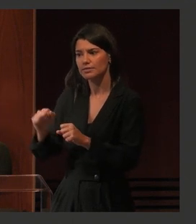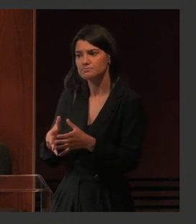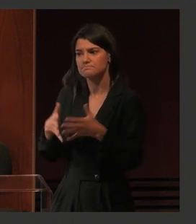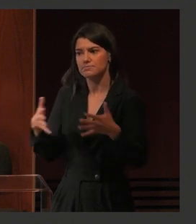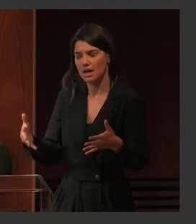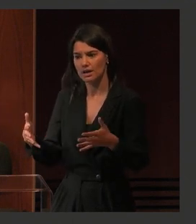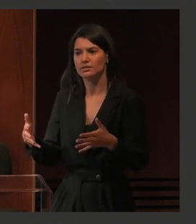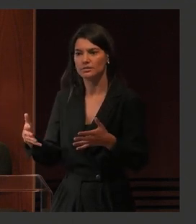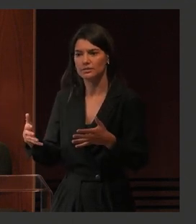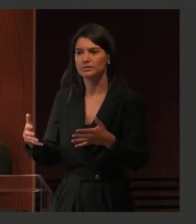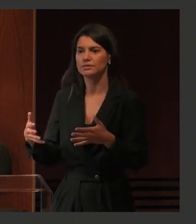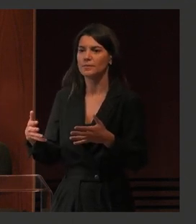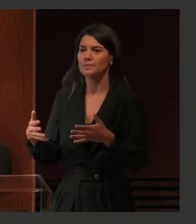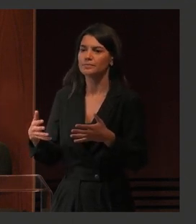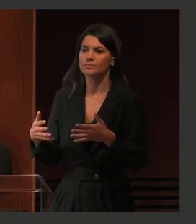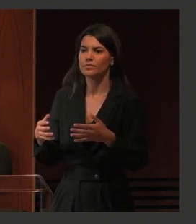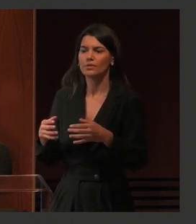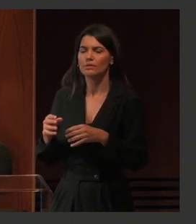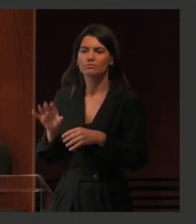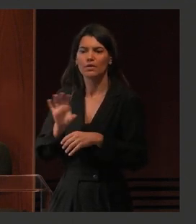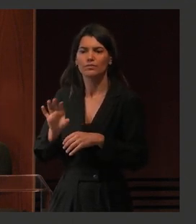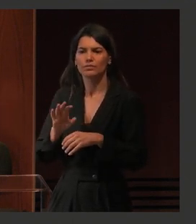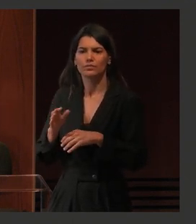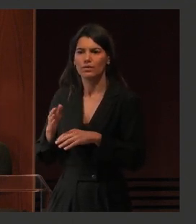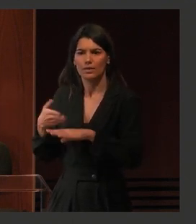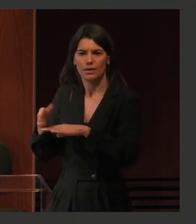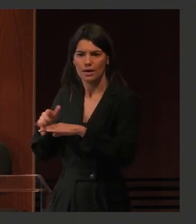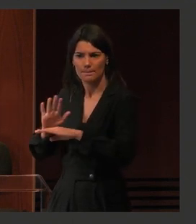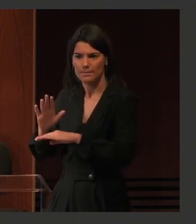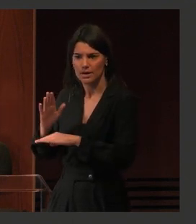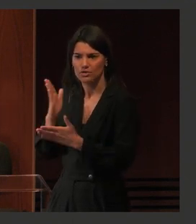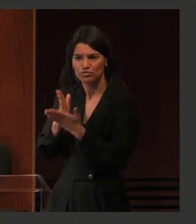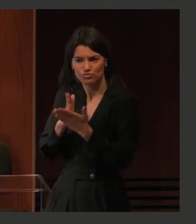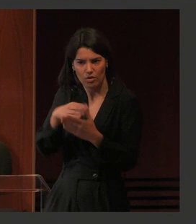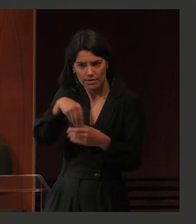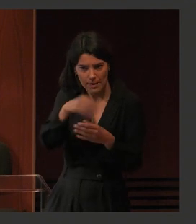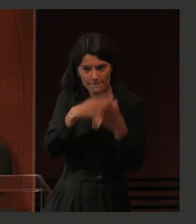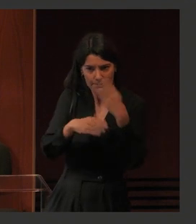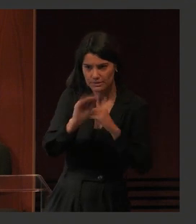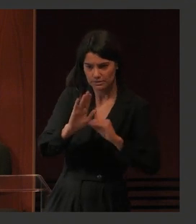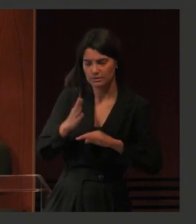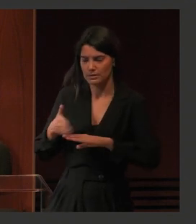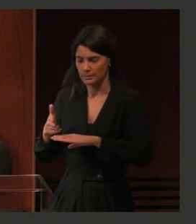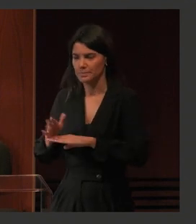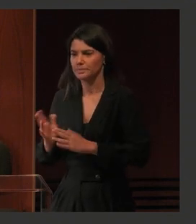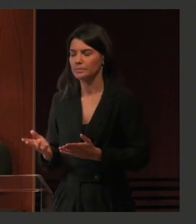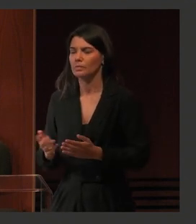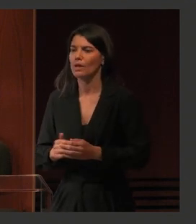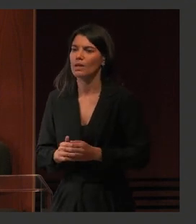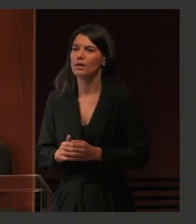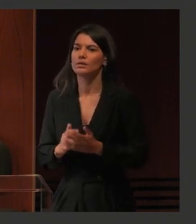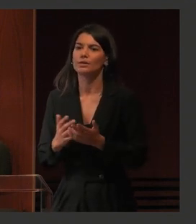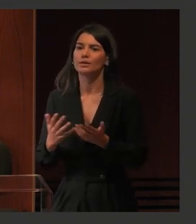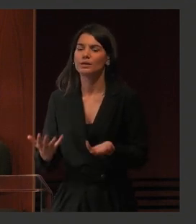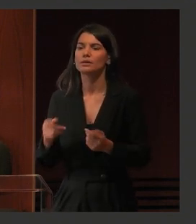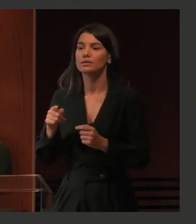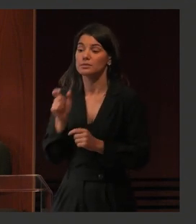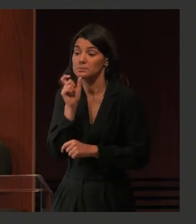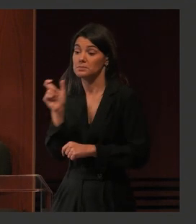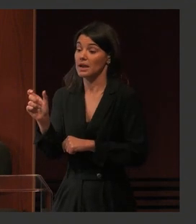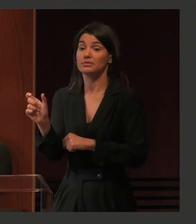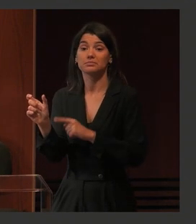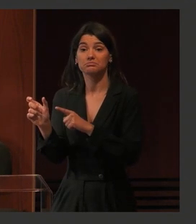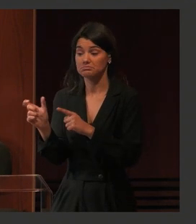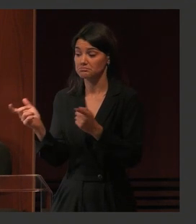to school learning. Maybe put it like that. And one key word for me is